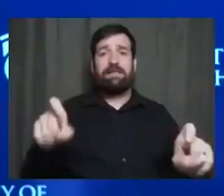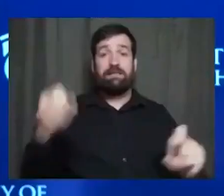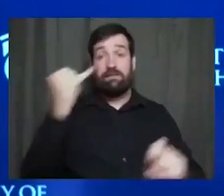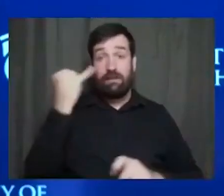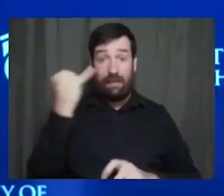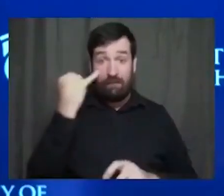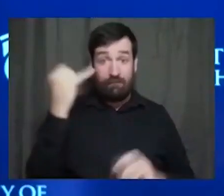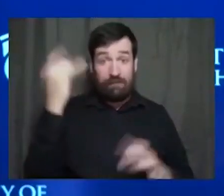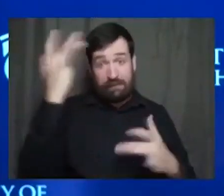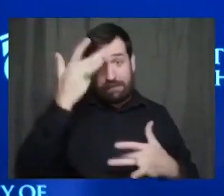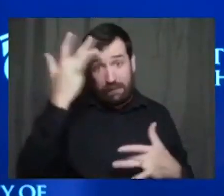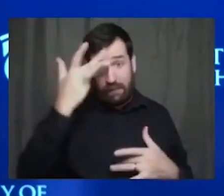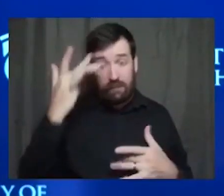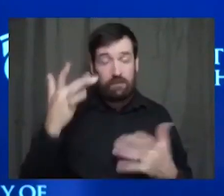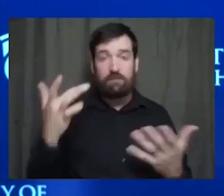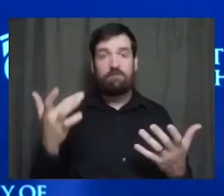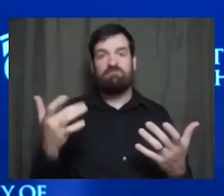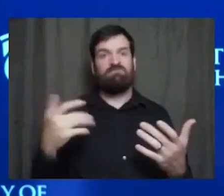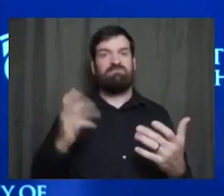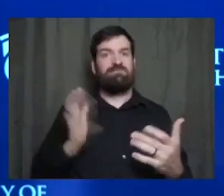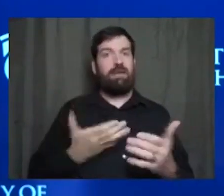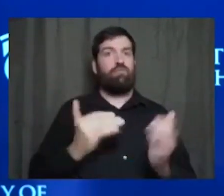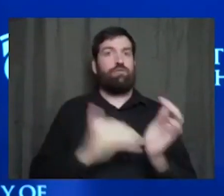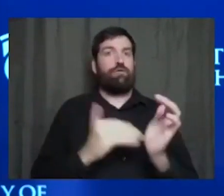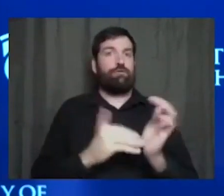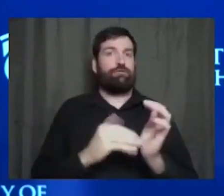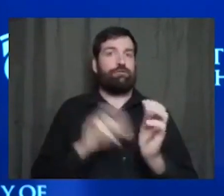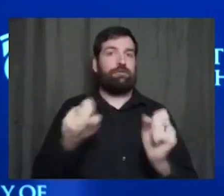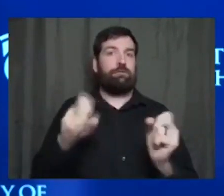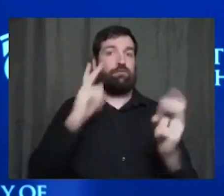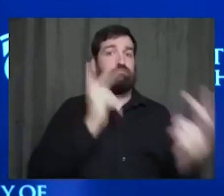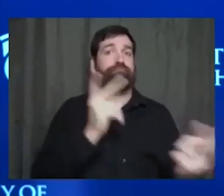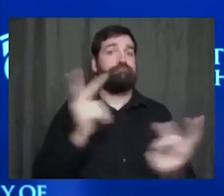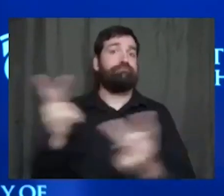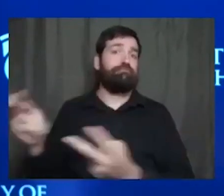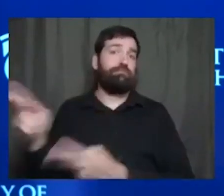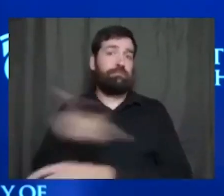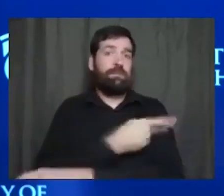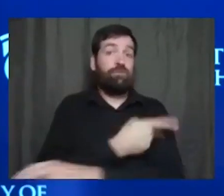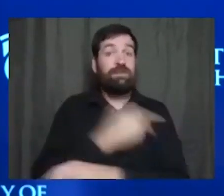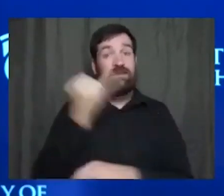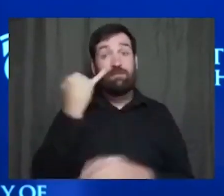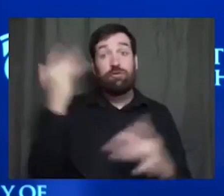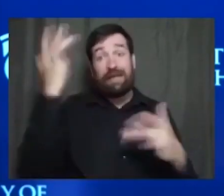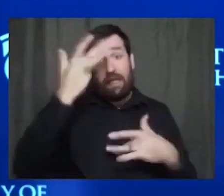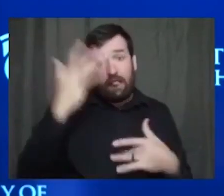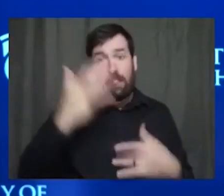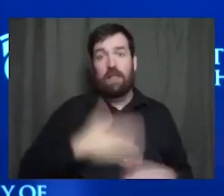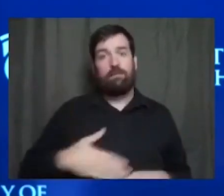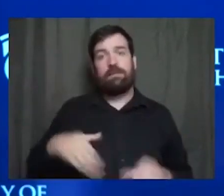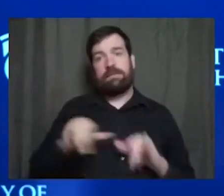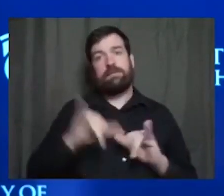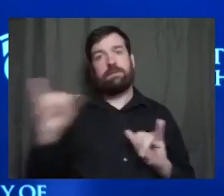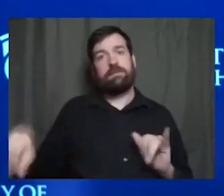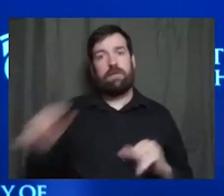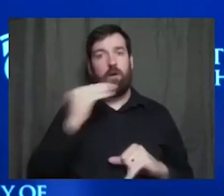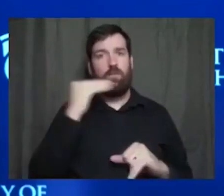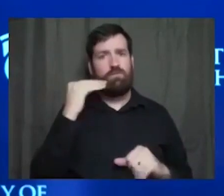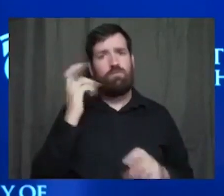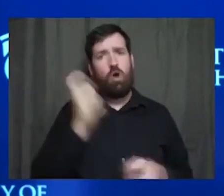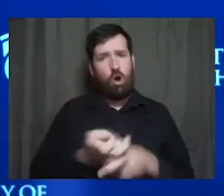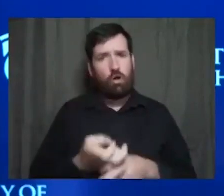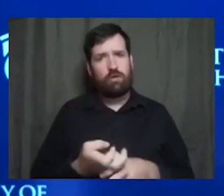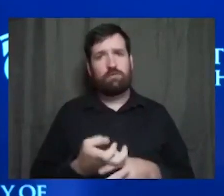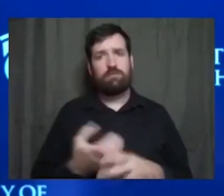in the hospital, even with our physicians that need to be seeing patients every day. If you're ill, please stay home. And it's hard for us because we want to see